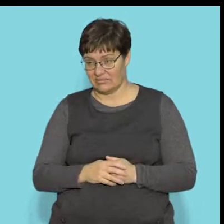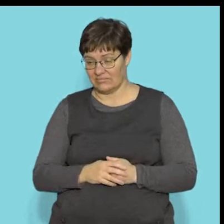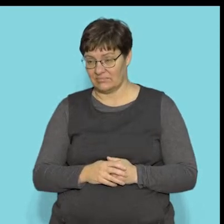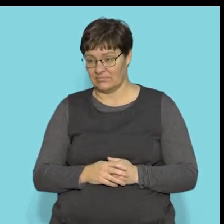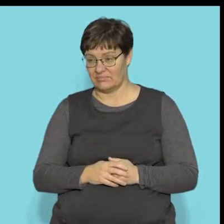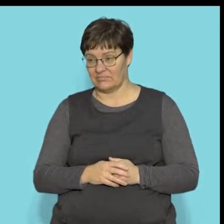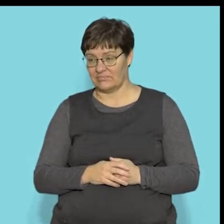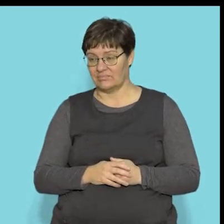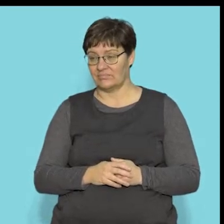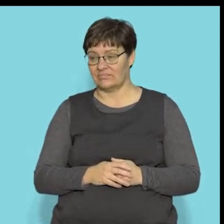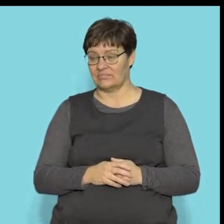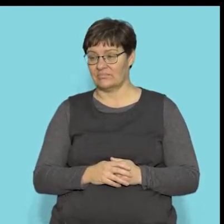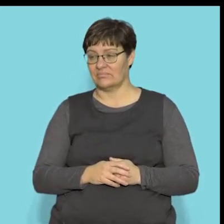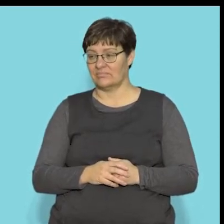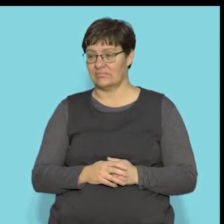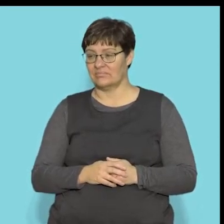decreasing.